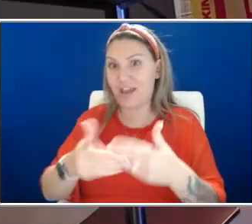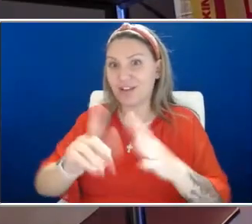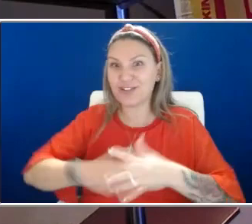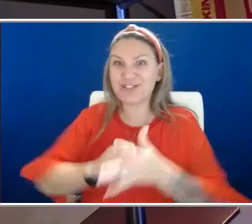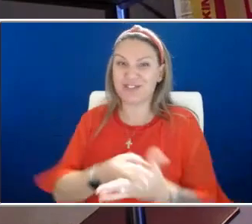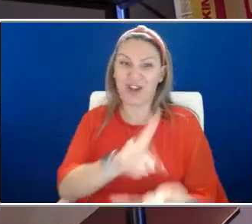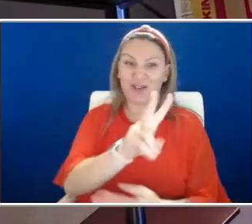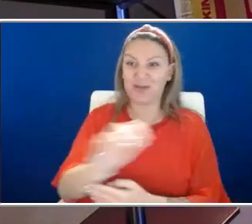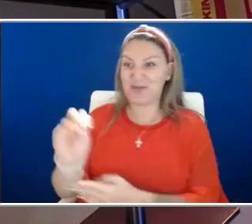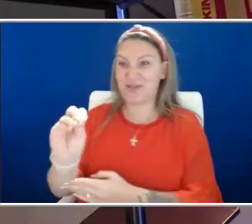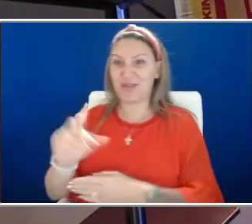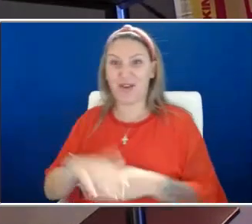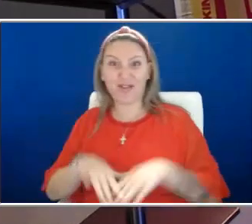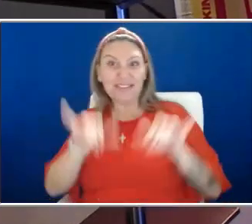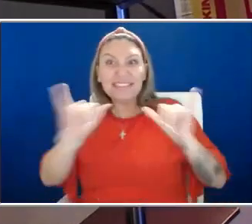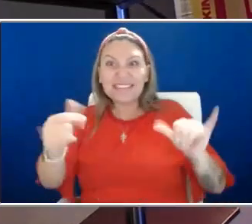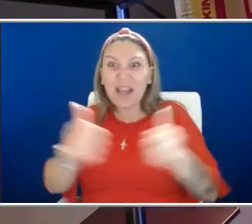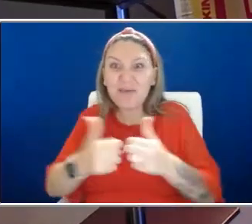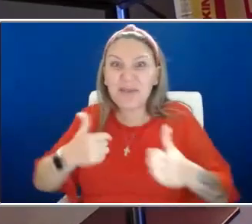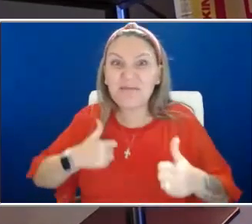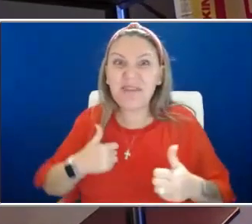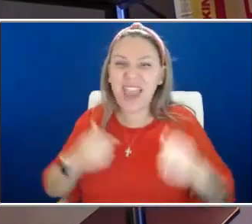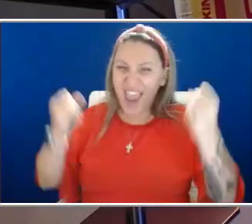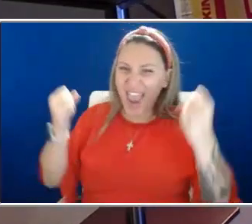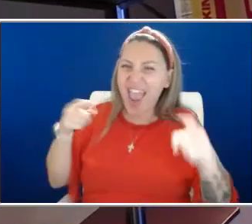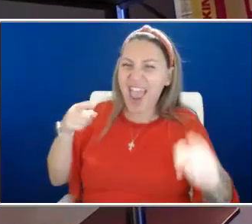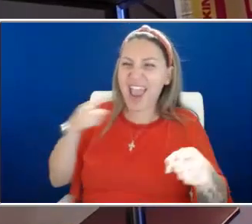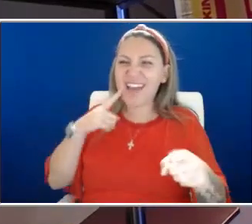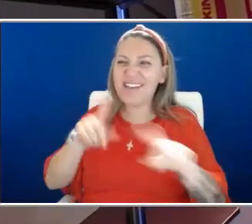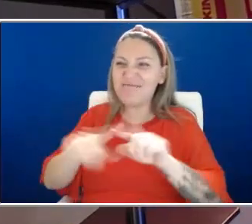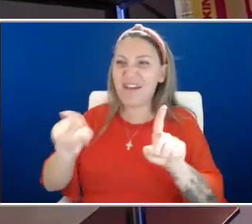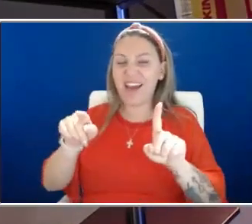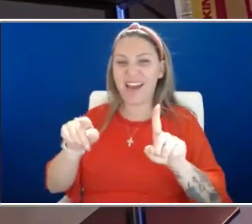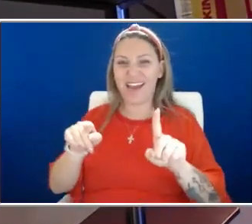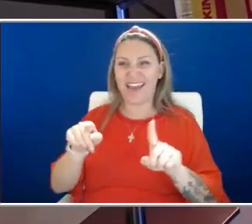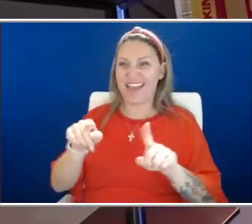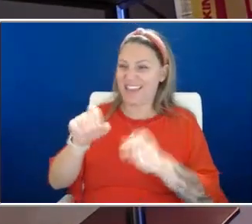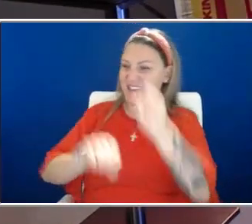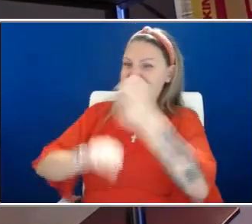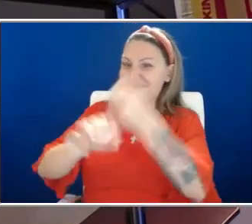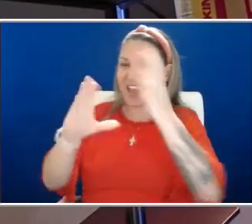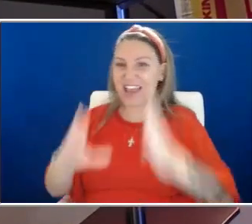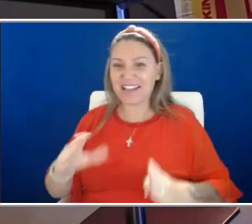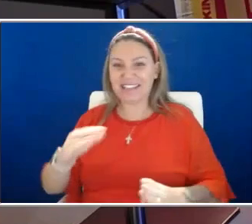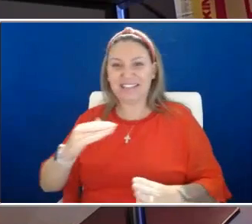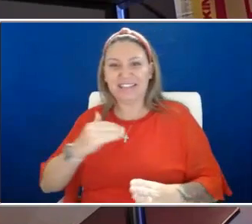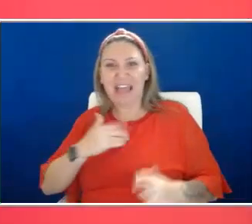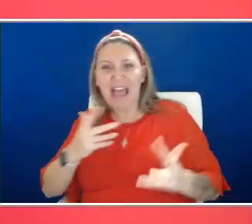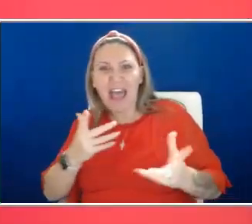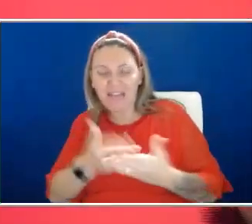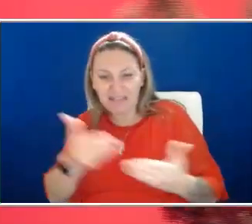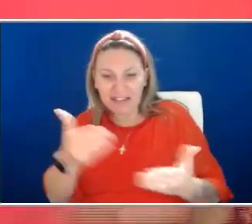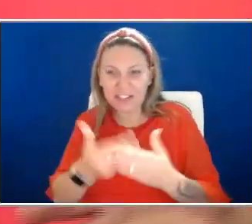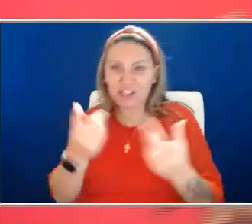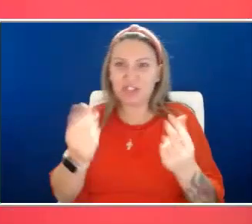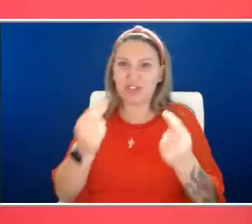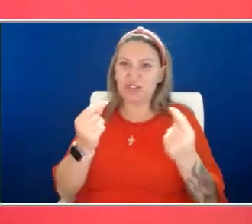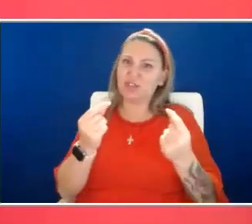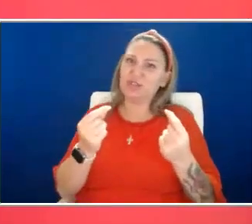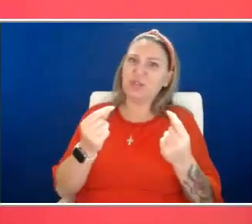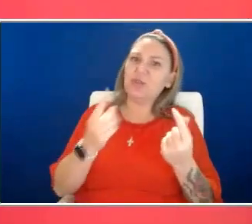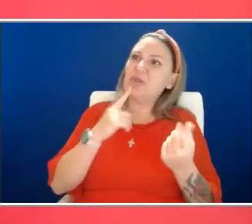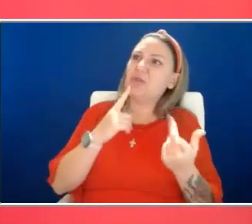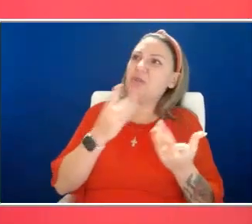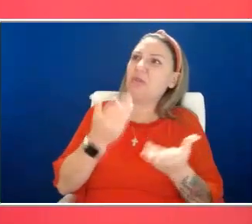both have to stay here with me, okay? But we're going to get to this. Fans have superstitions, as we were just talking about, rituals of the things they wear, the